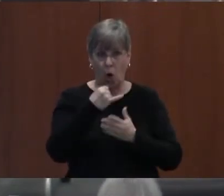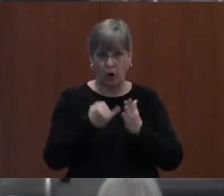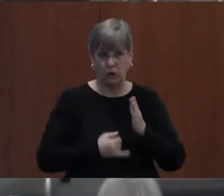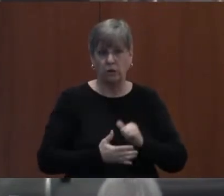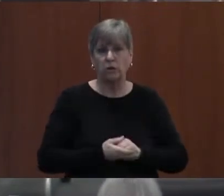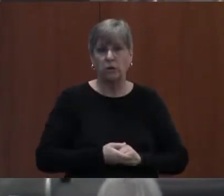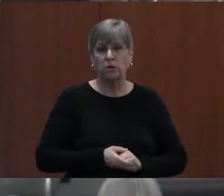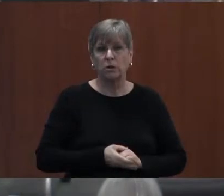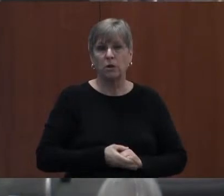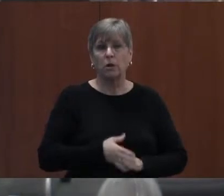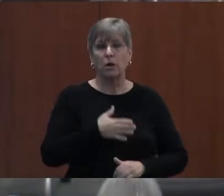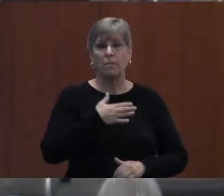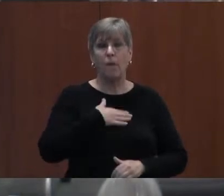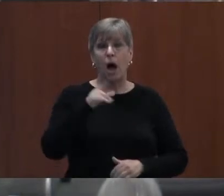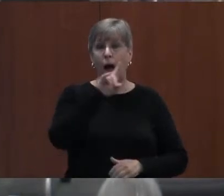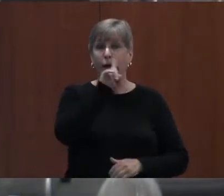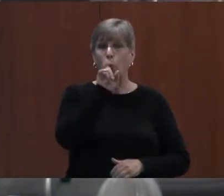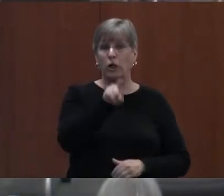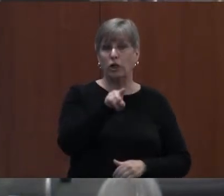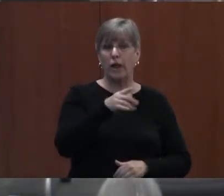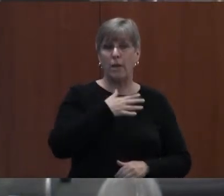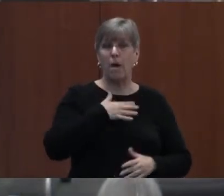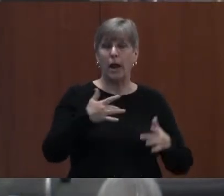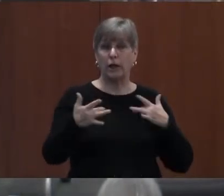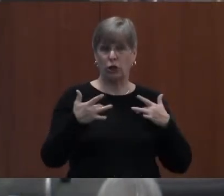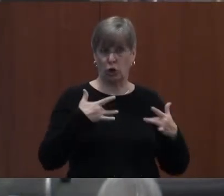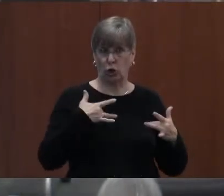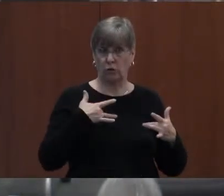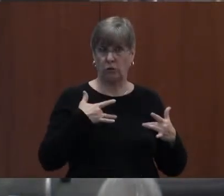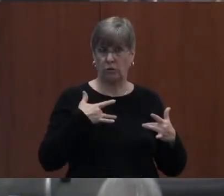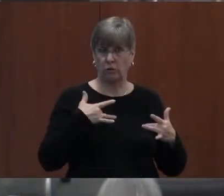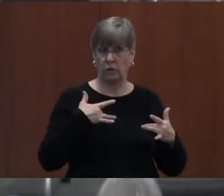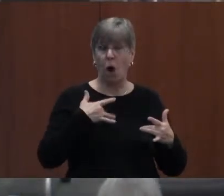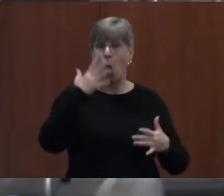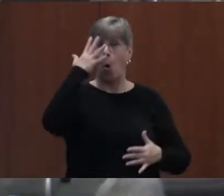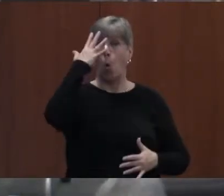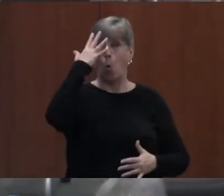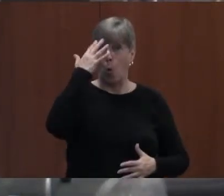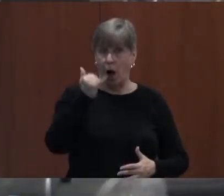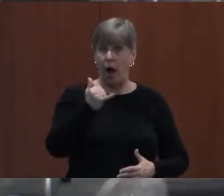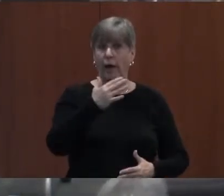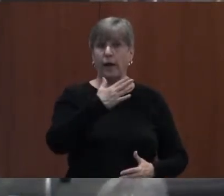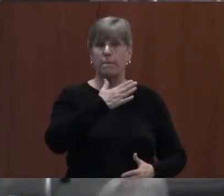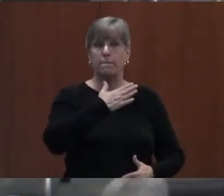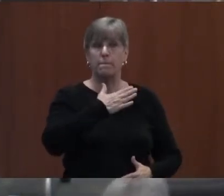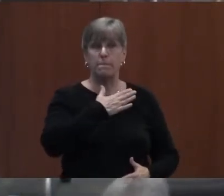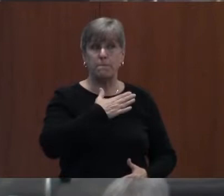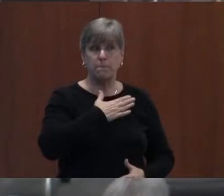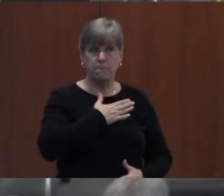and my question and my concern is why my